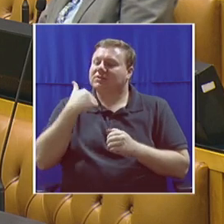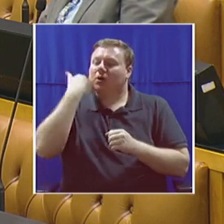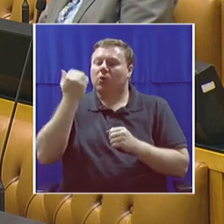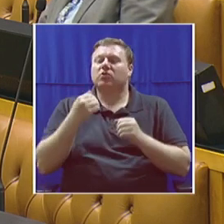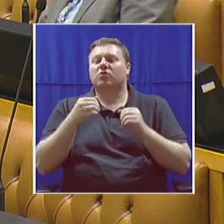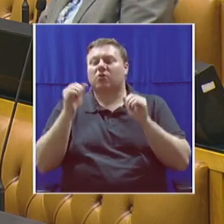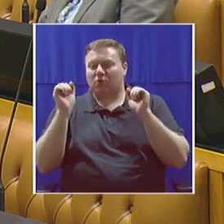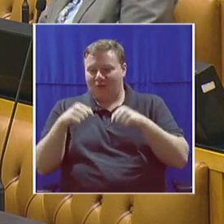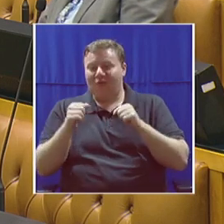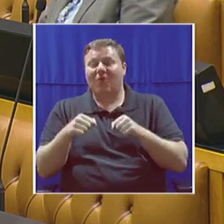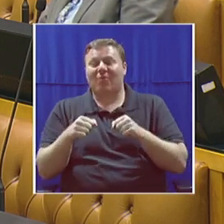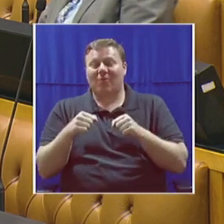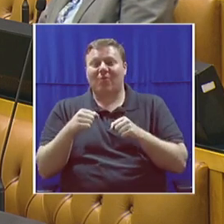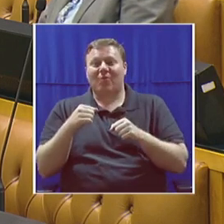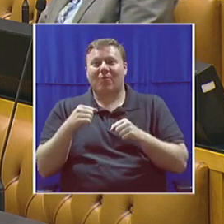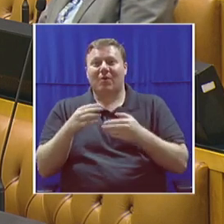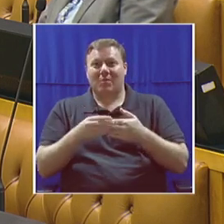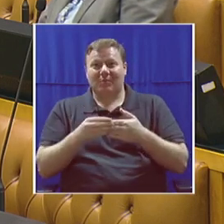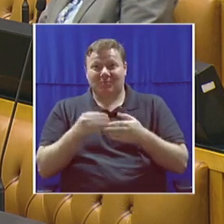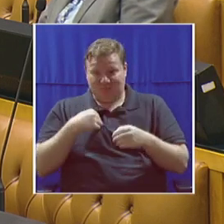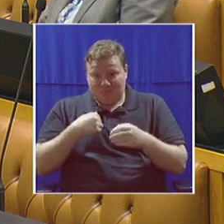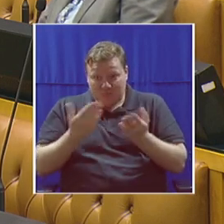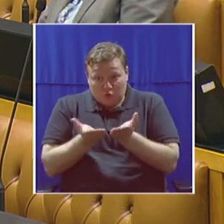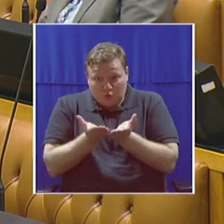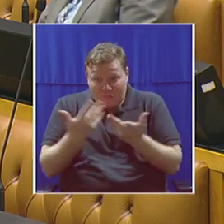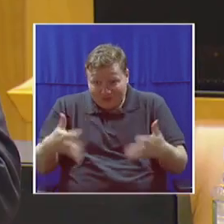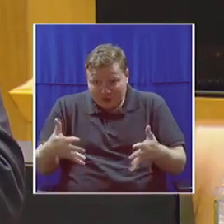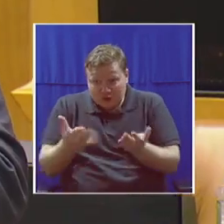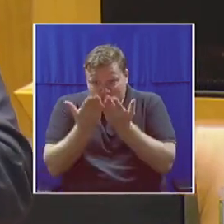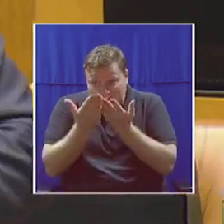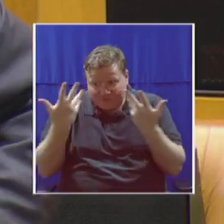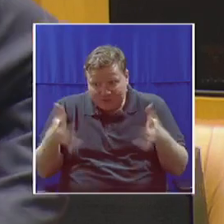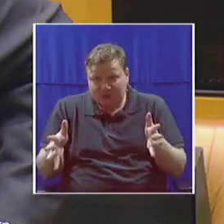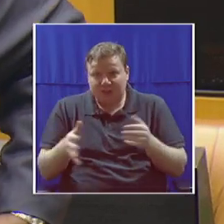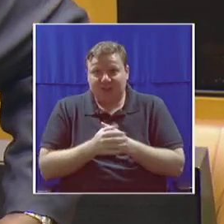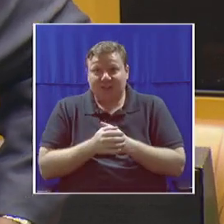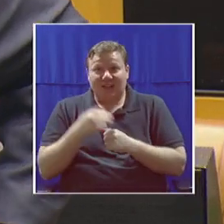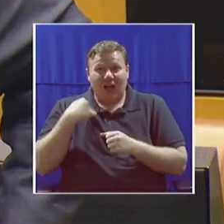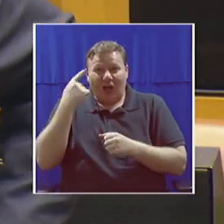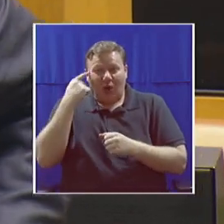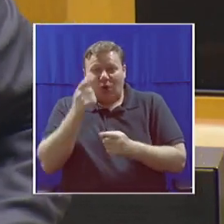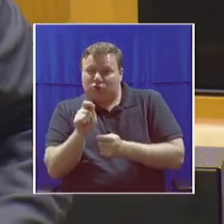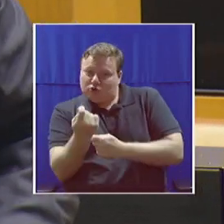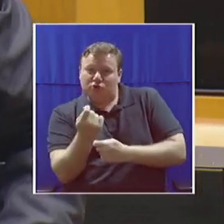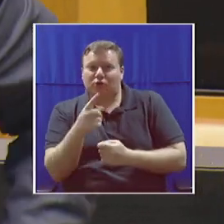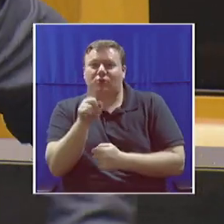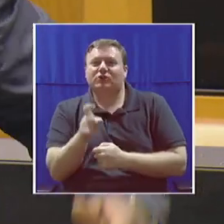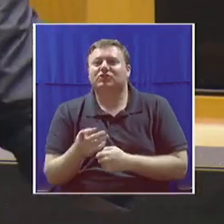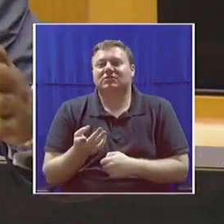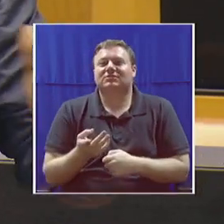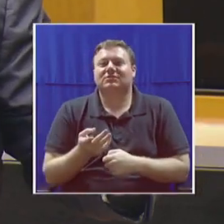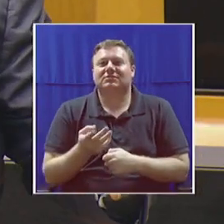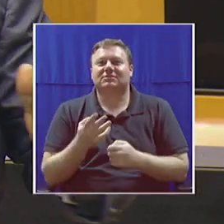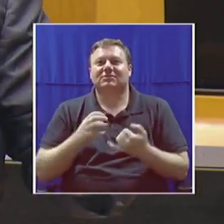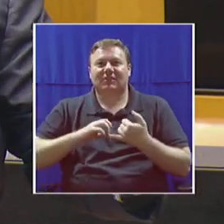that you know I went to school I studied I know what the tricky question is and that's what we trying to